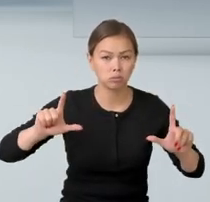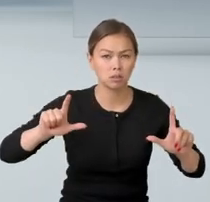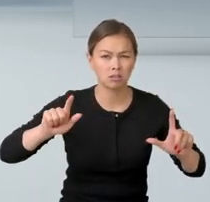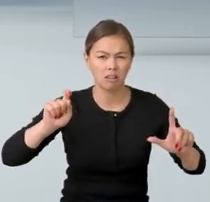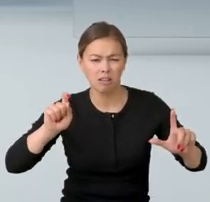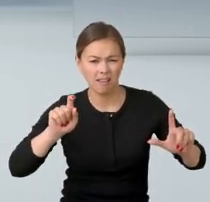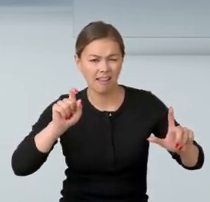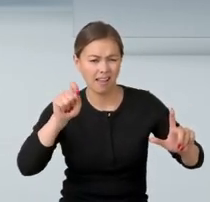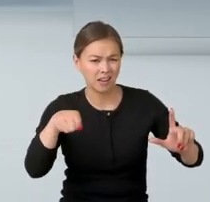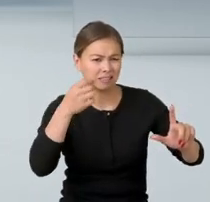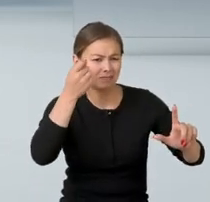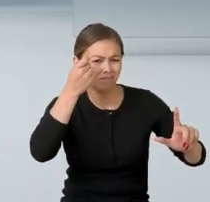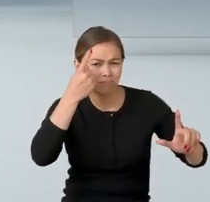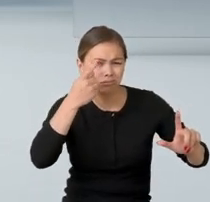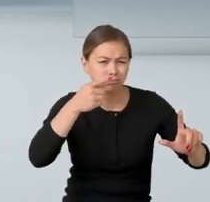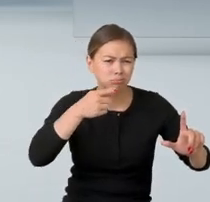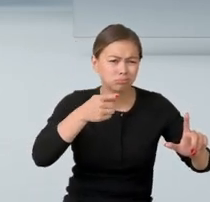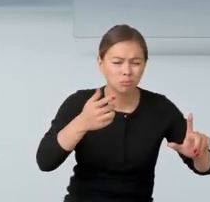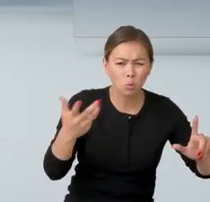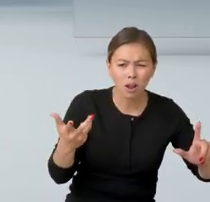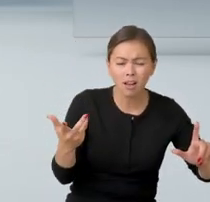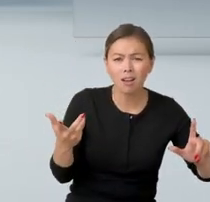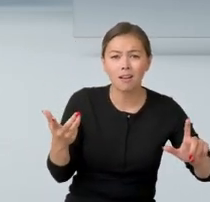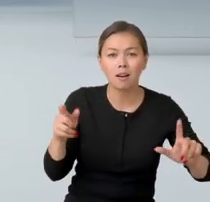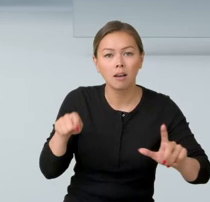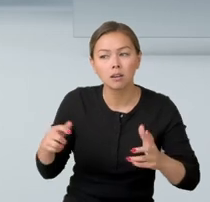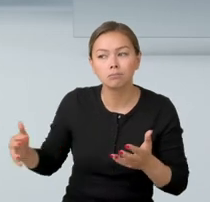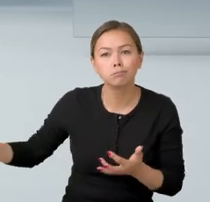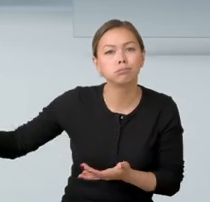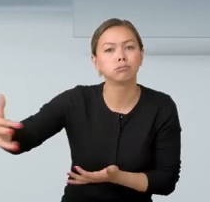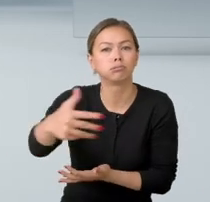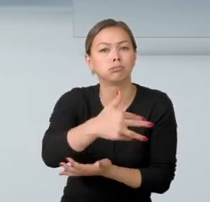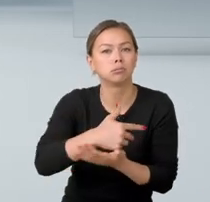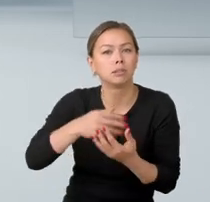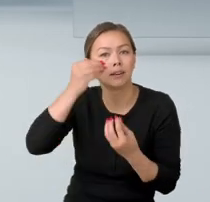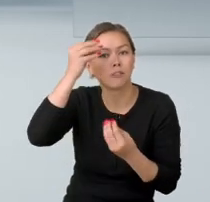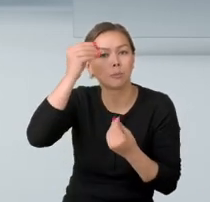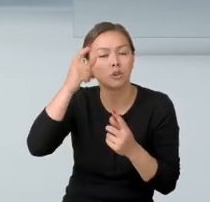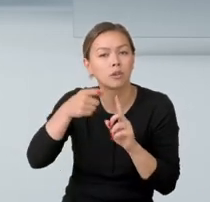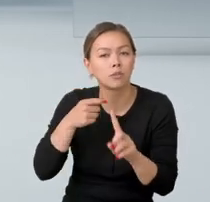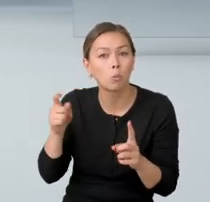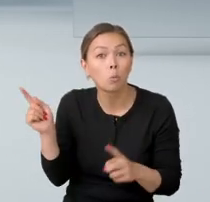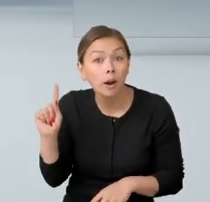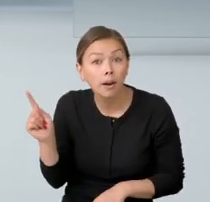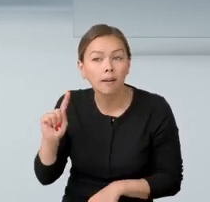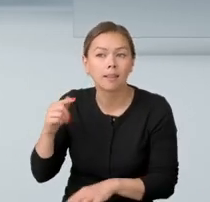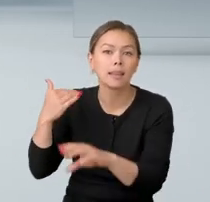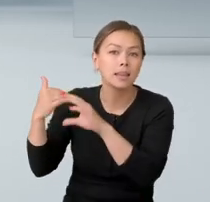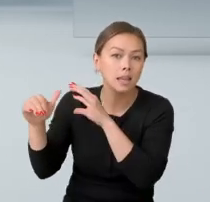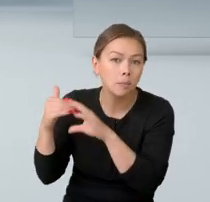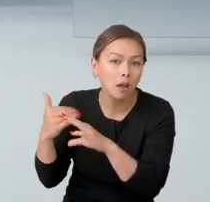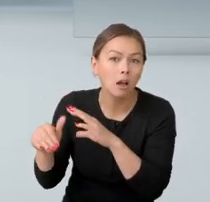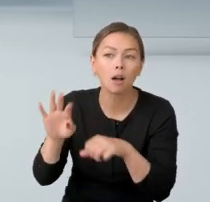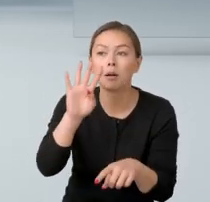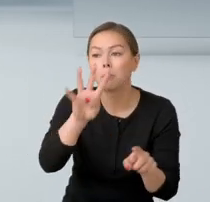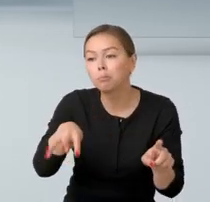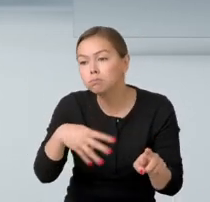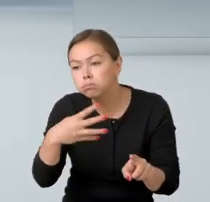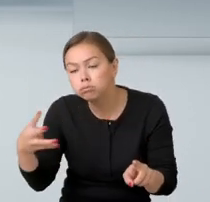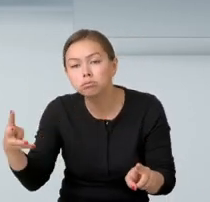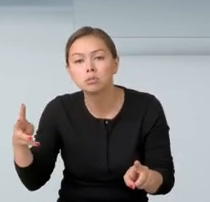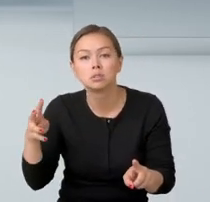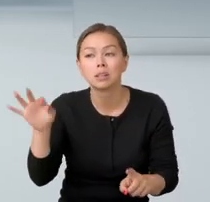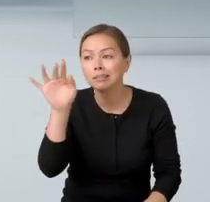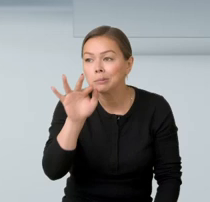to understand what's what's going on they have this massive effort to capture information from the mailboxes and spreadsheets for sure